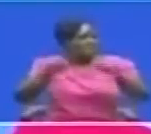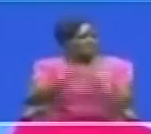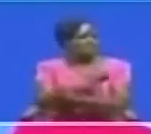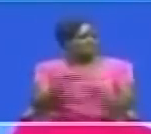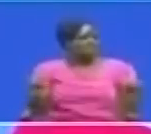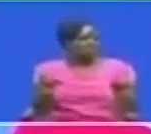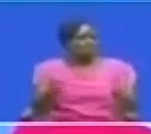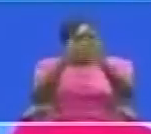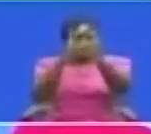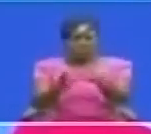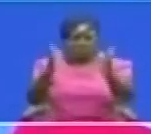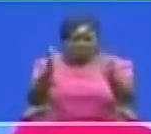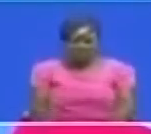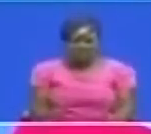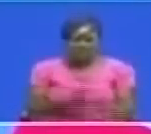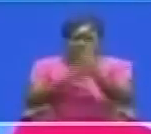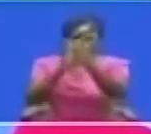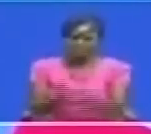6 as it initially appeared. Ian Wafula reports.